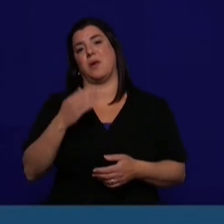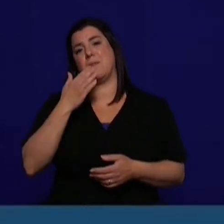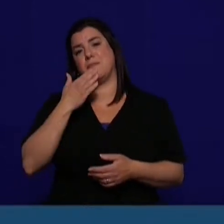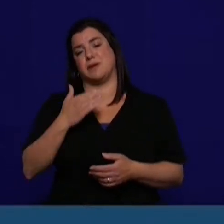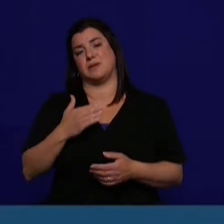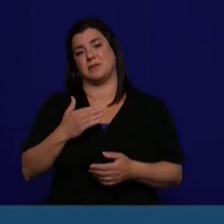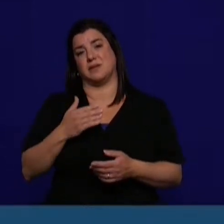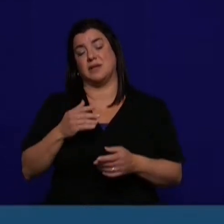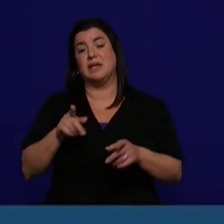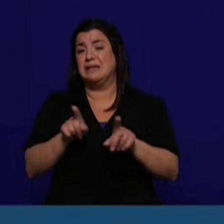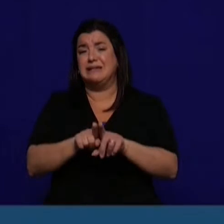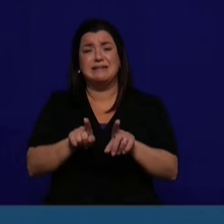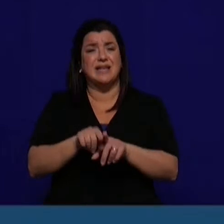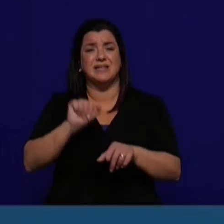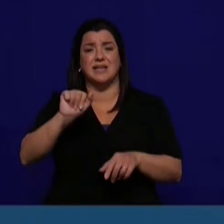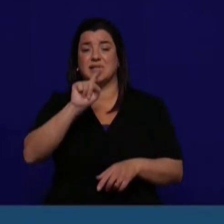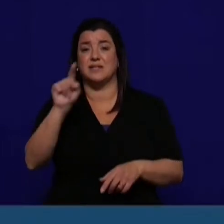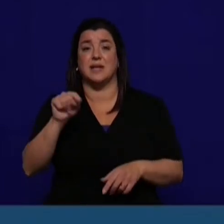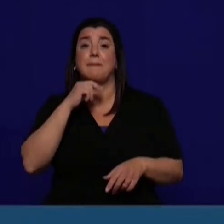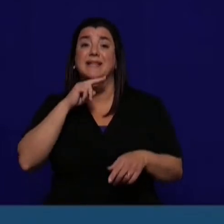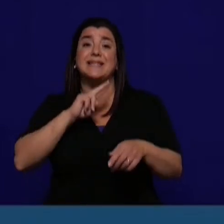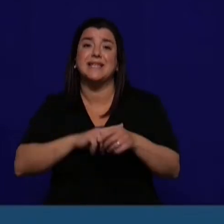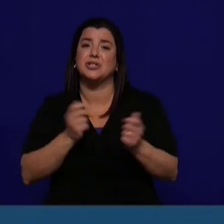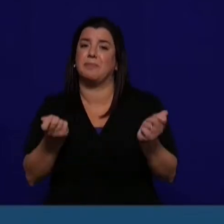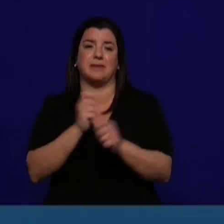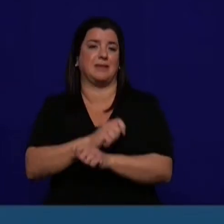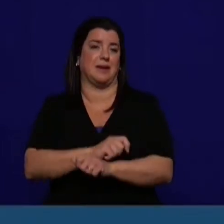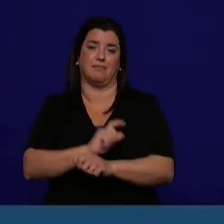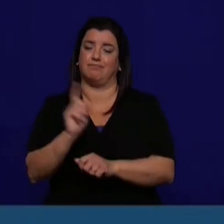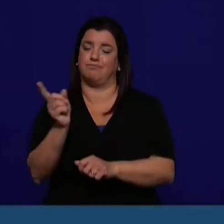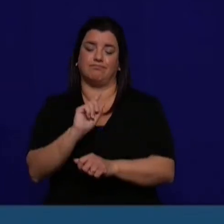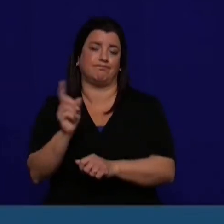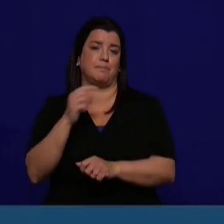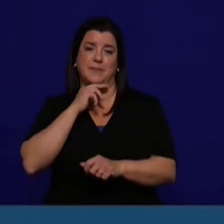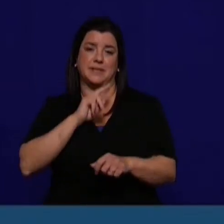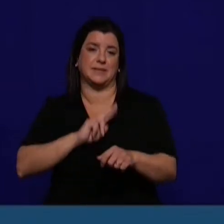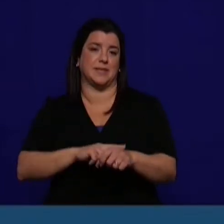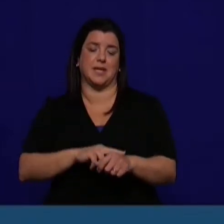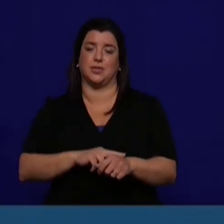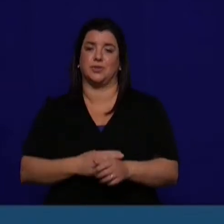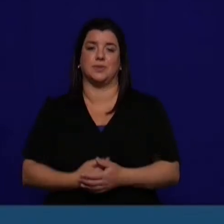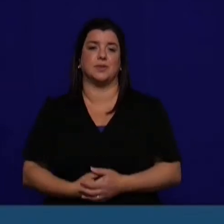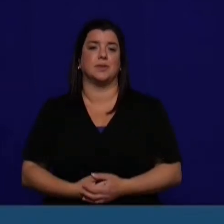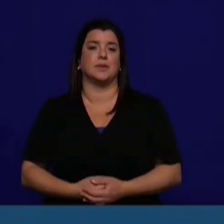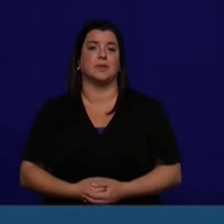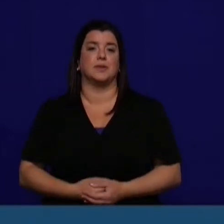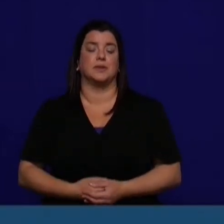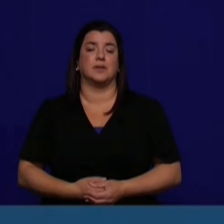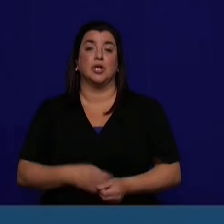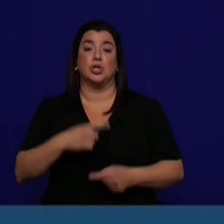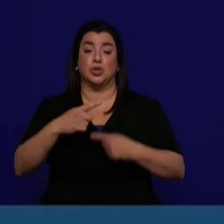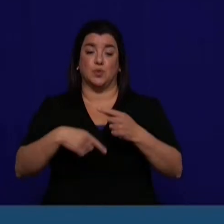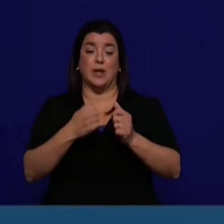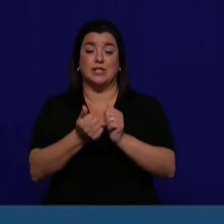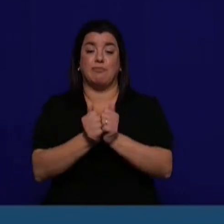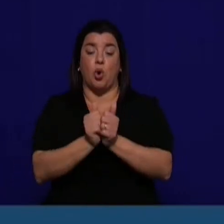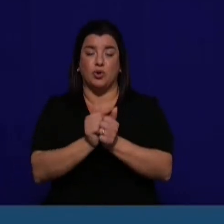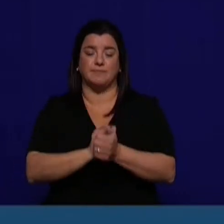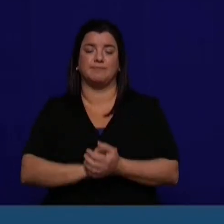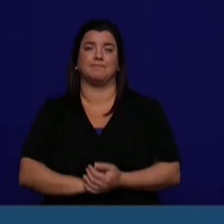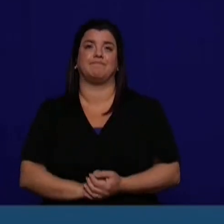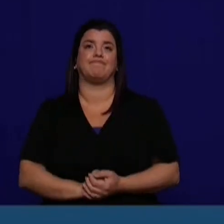tieni doża tal-AstraZeneca u mhux dożi differenti, xi vaccine differenti. Fuq l-sports,